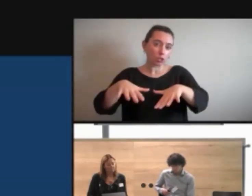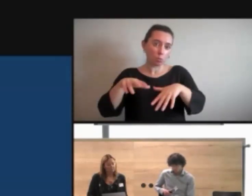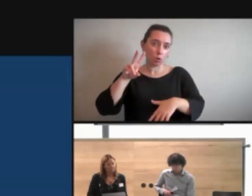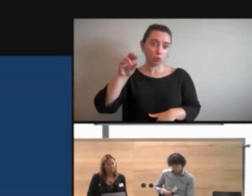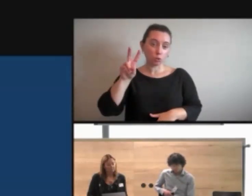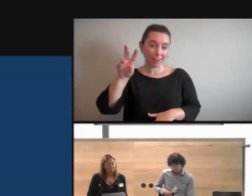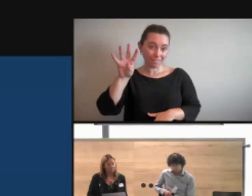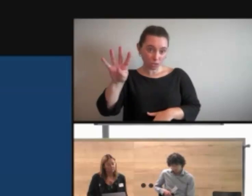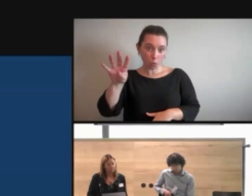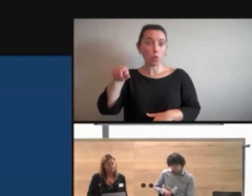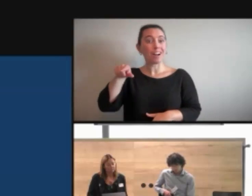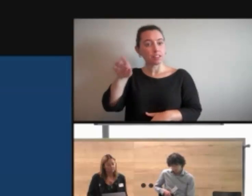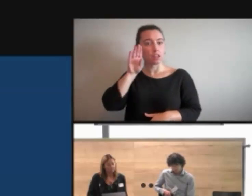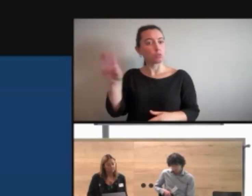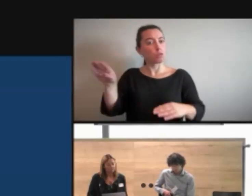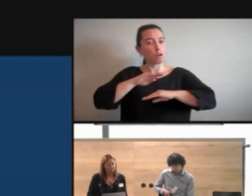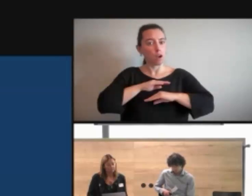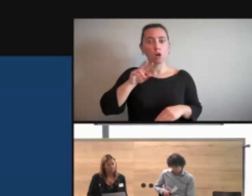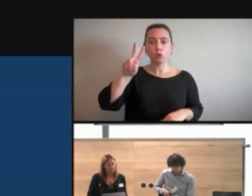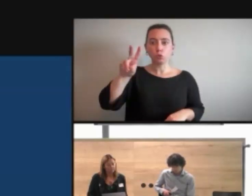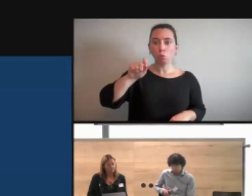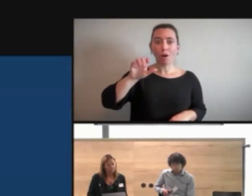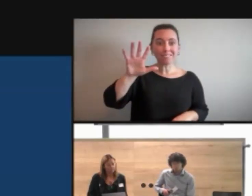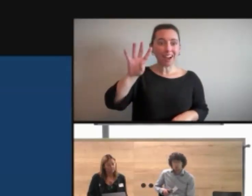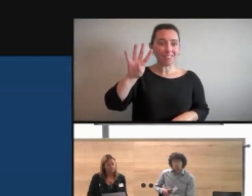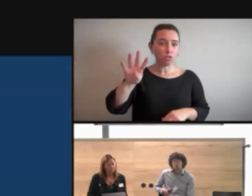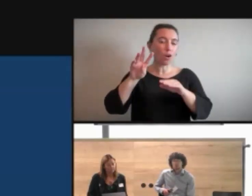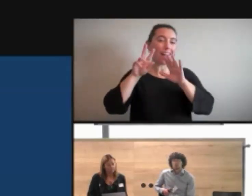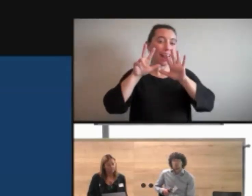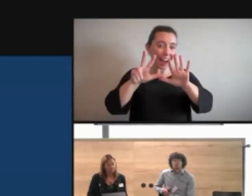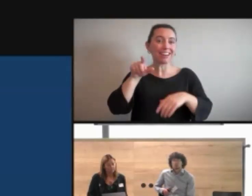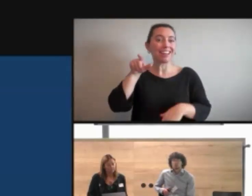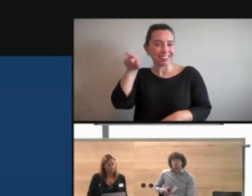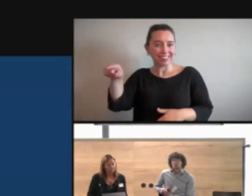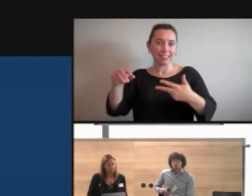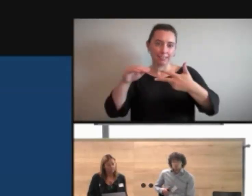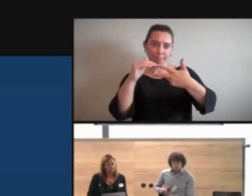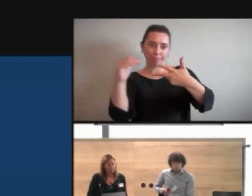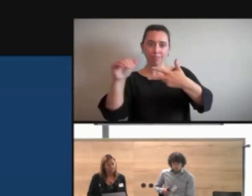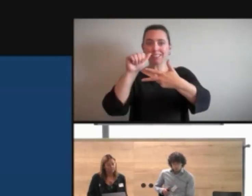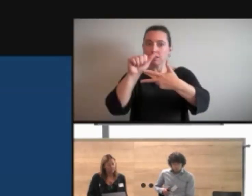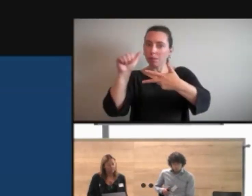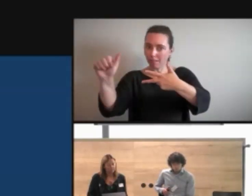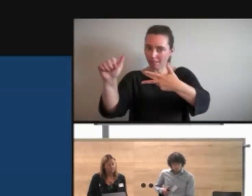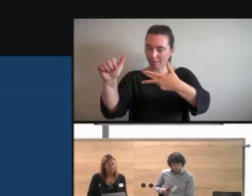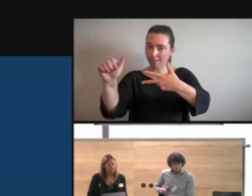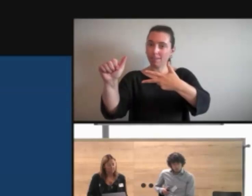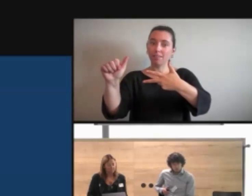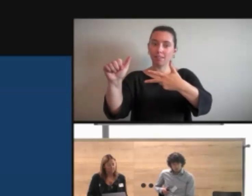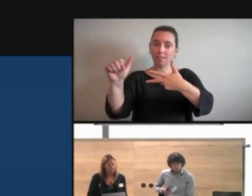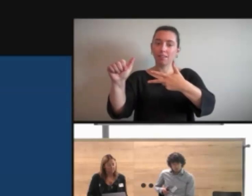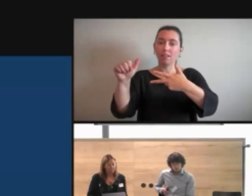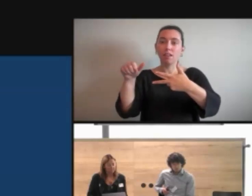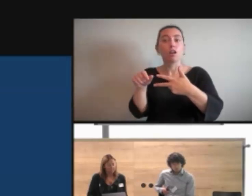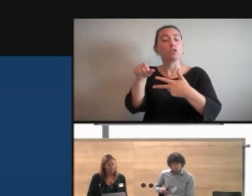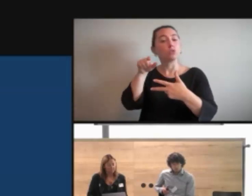criterion 2.5.8 target size, which is a level AA requirement. So whilst the Web Content Accessibility